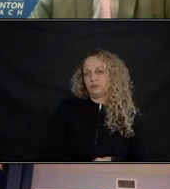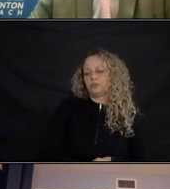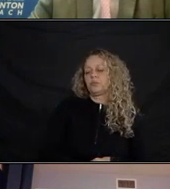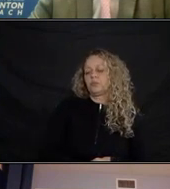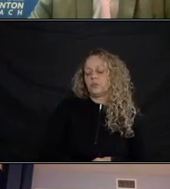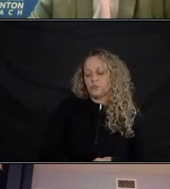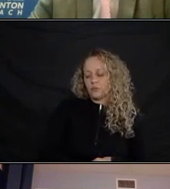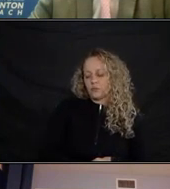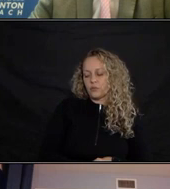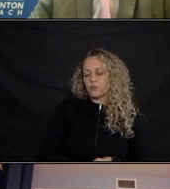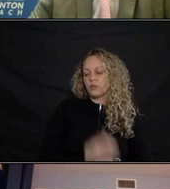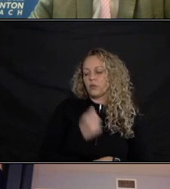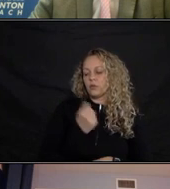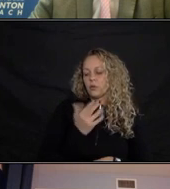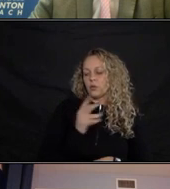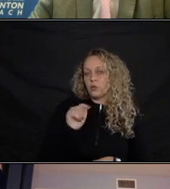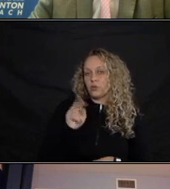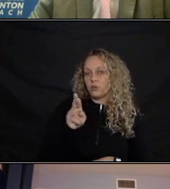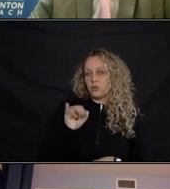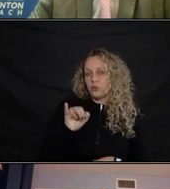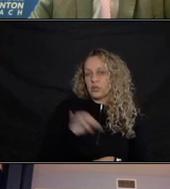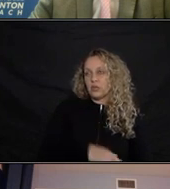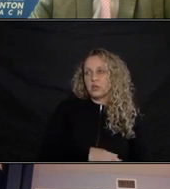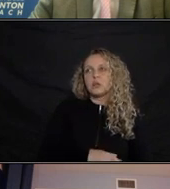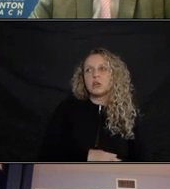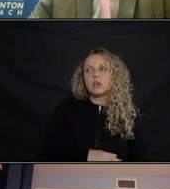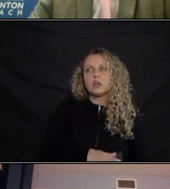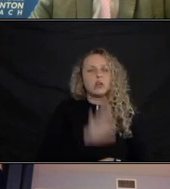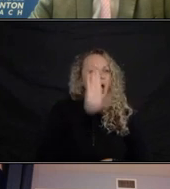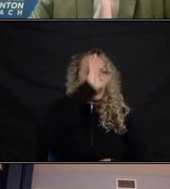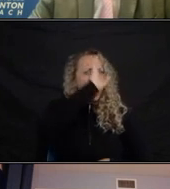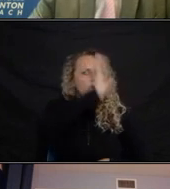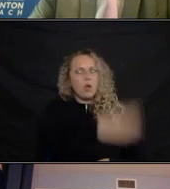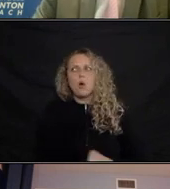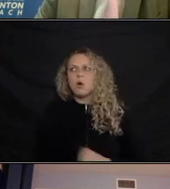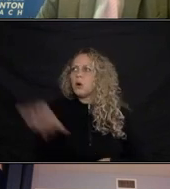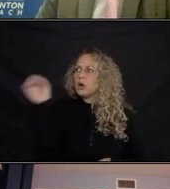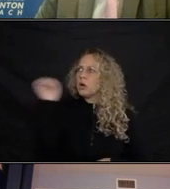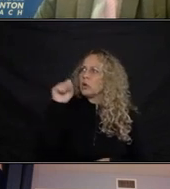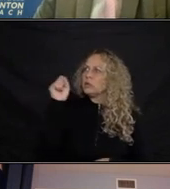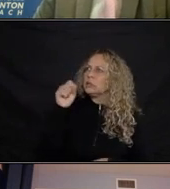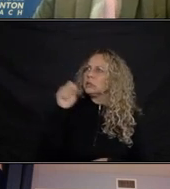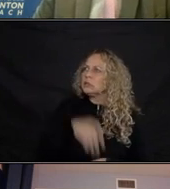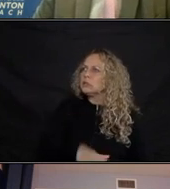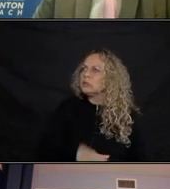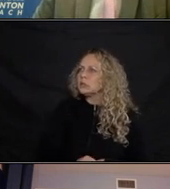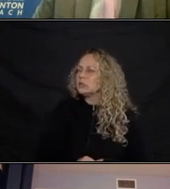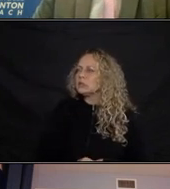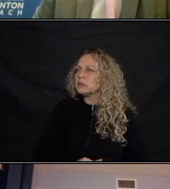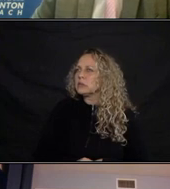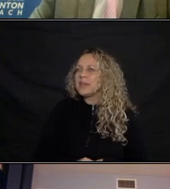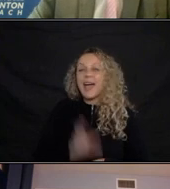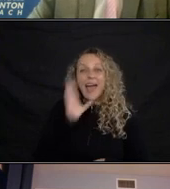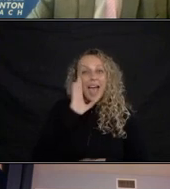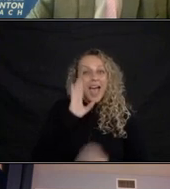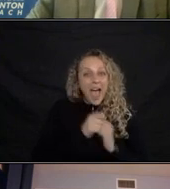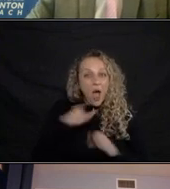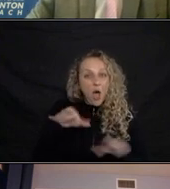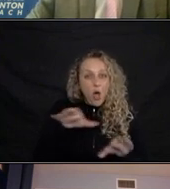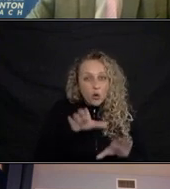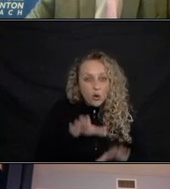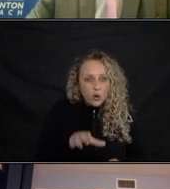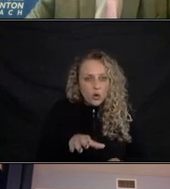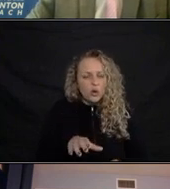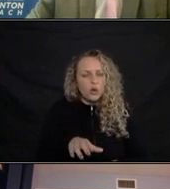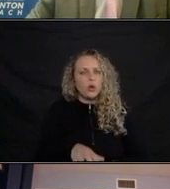So, Tori. Hello. Yes. How y'all doing, Tori